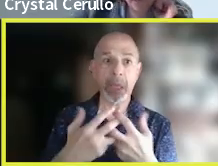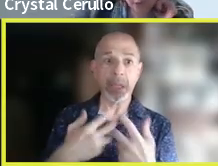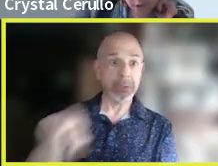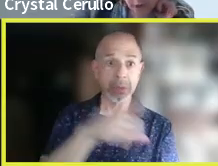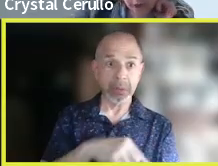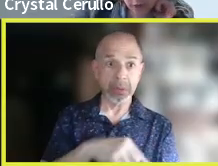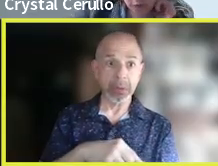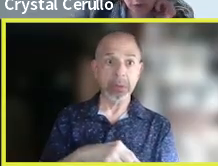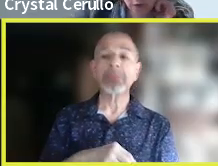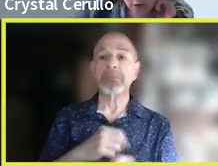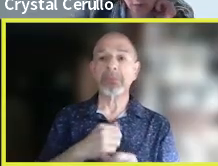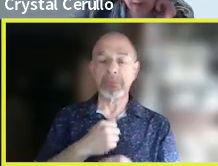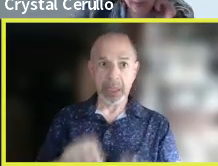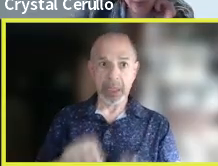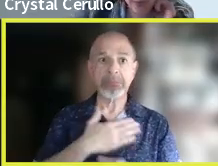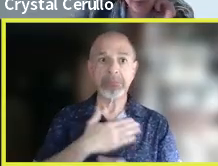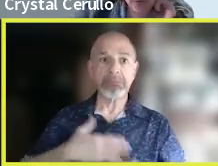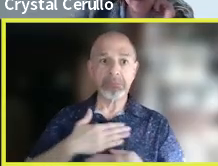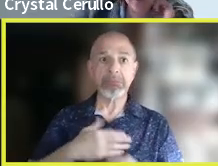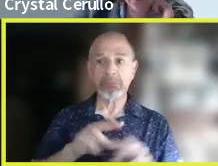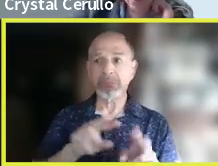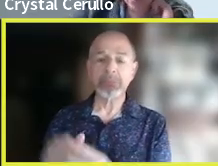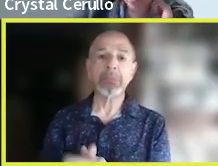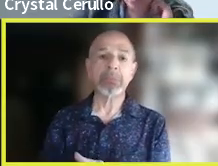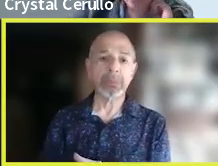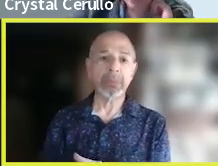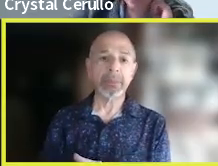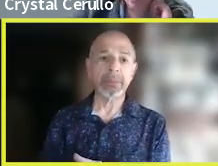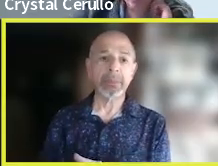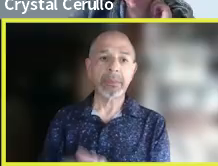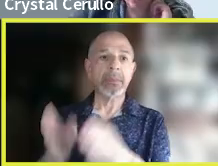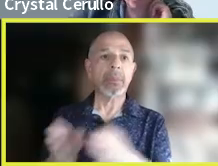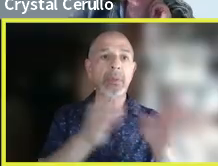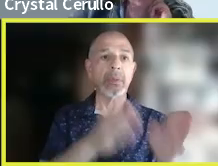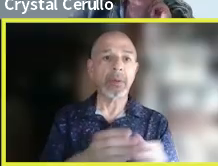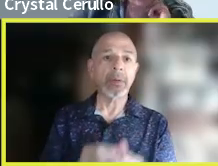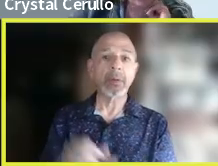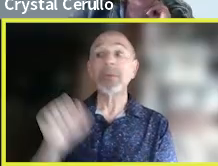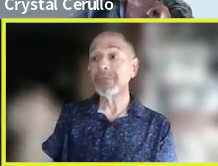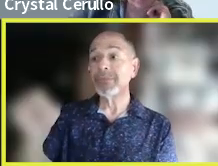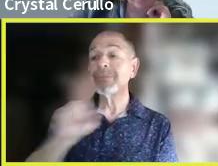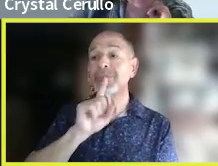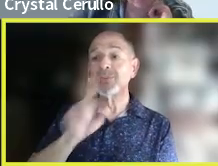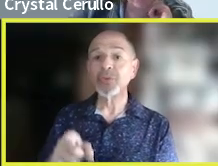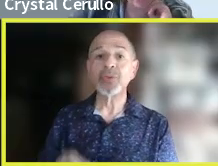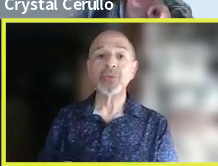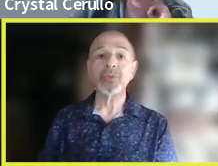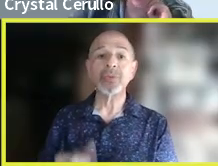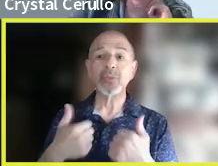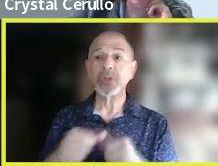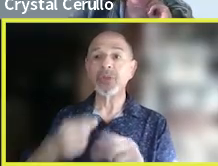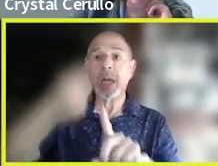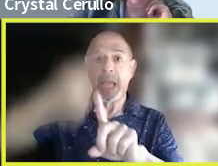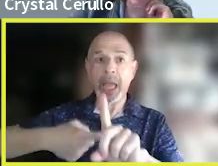Yes, and we typically try to do one episode a month. You can find them anywhere you listen to a podcast by just